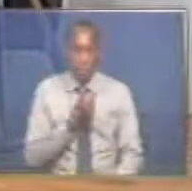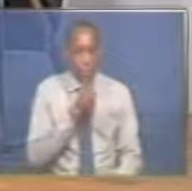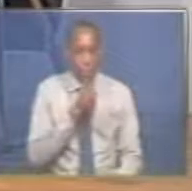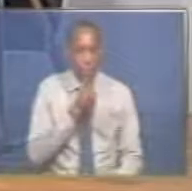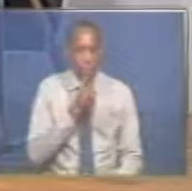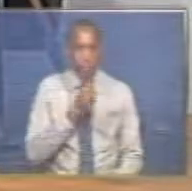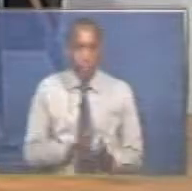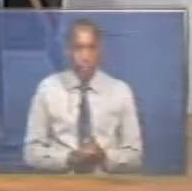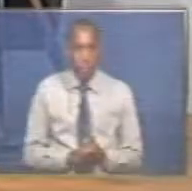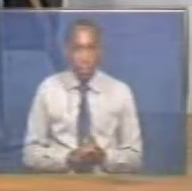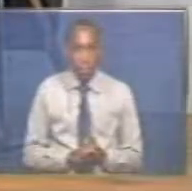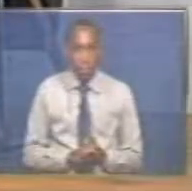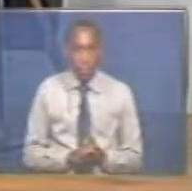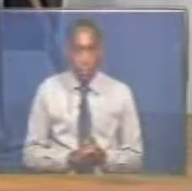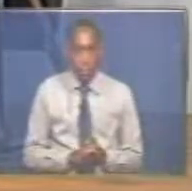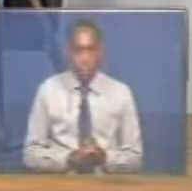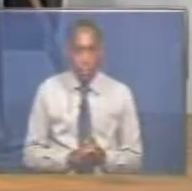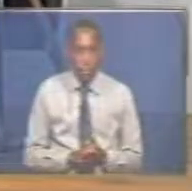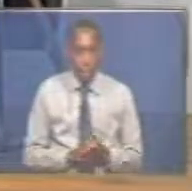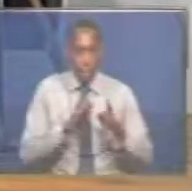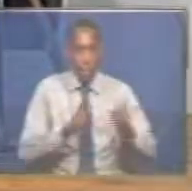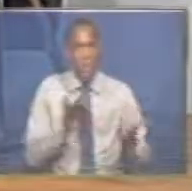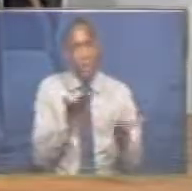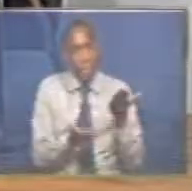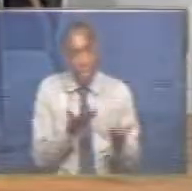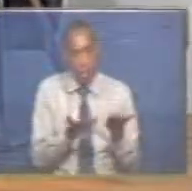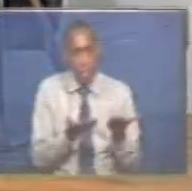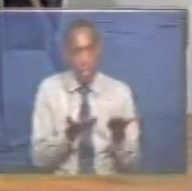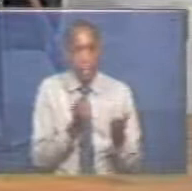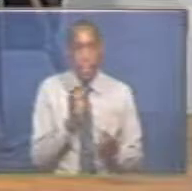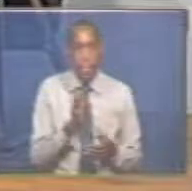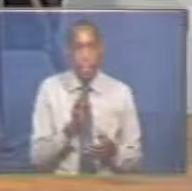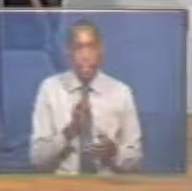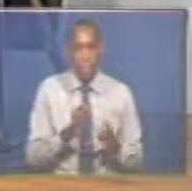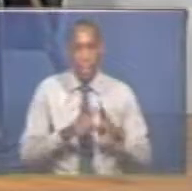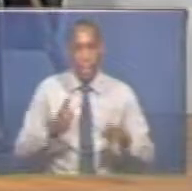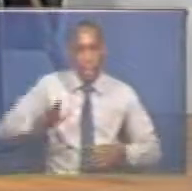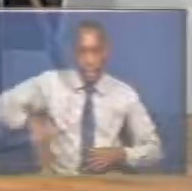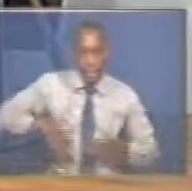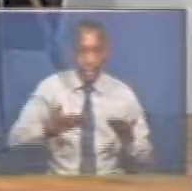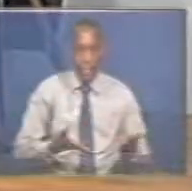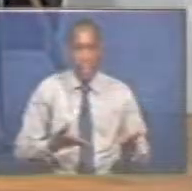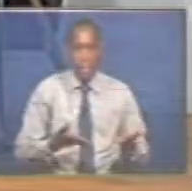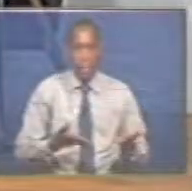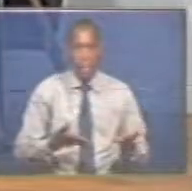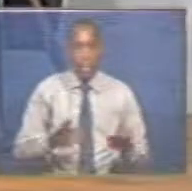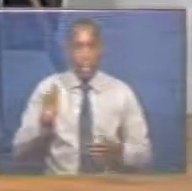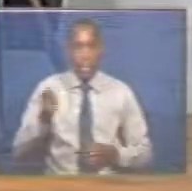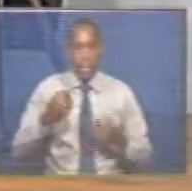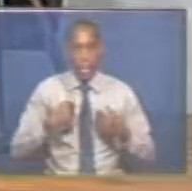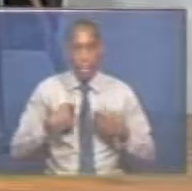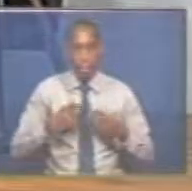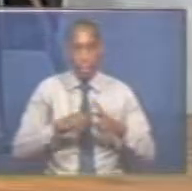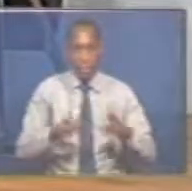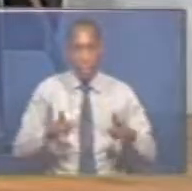Get that right. Okay, that's besides the point. Exactly. But maybe, yes. If the game is a late kickoff match, and of course, in Kenya, the Kenya Premier League, we have early kickoff